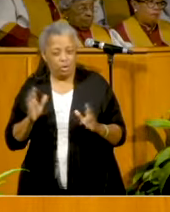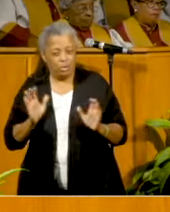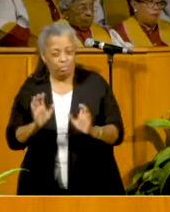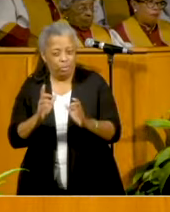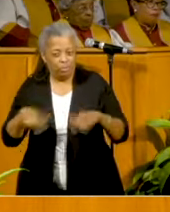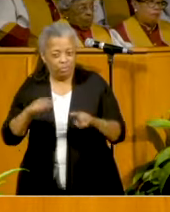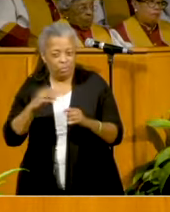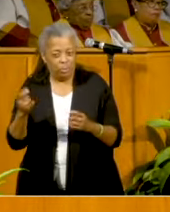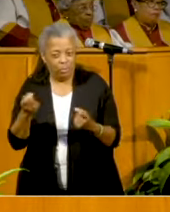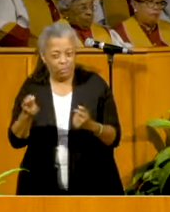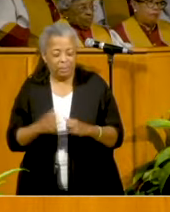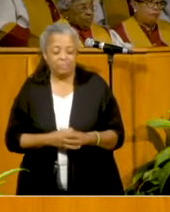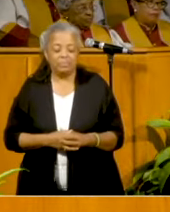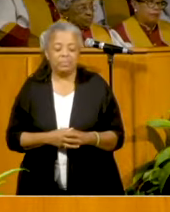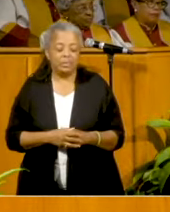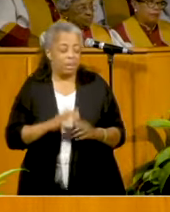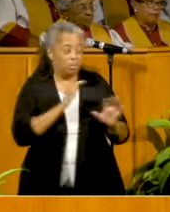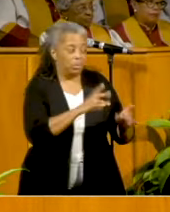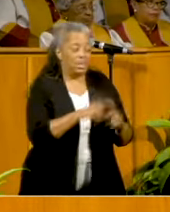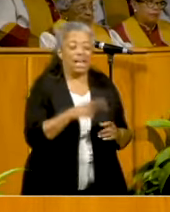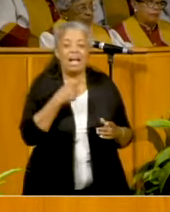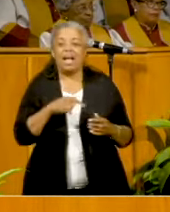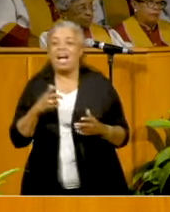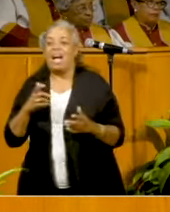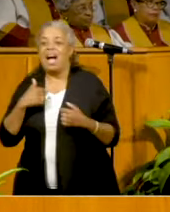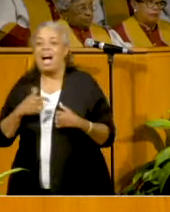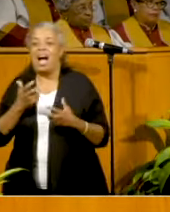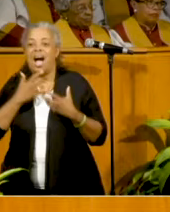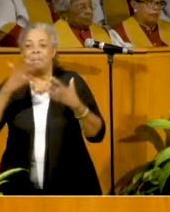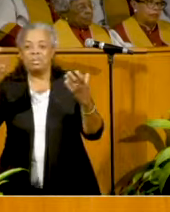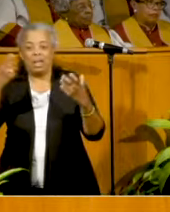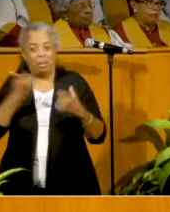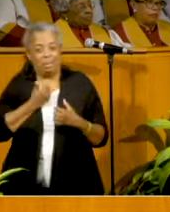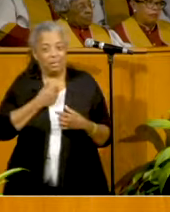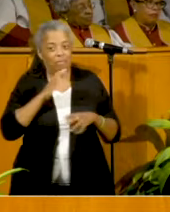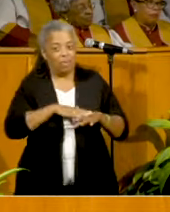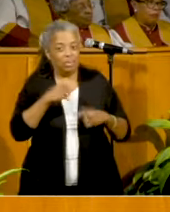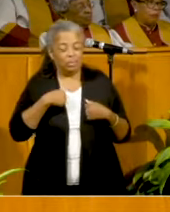little bit? Because y'all forgive me. I'm going to shout myself on this one.